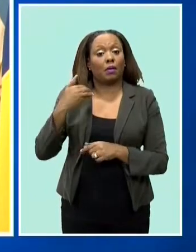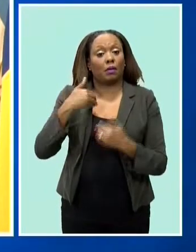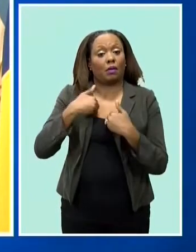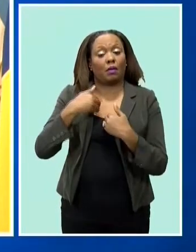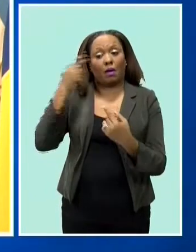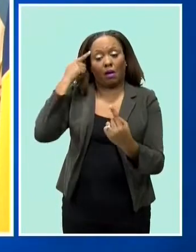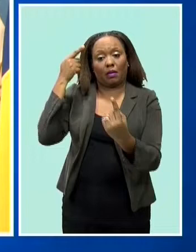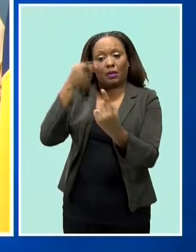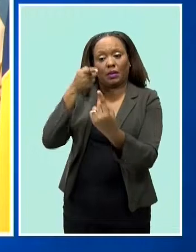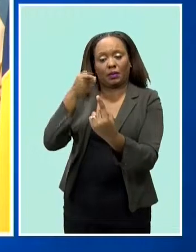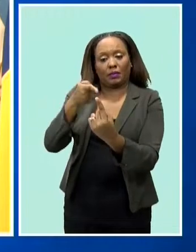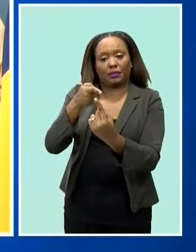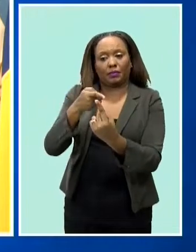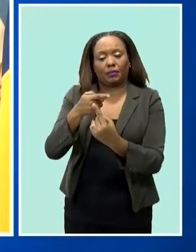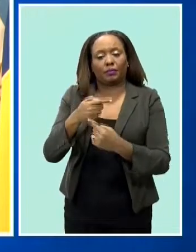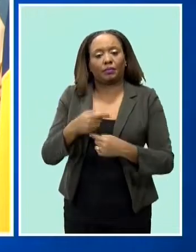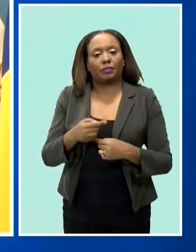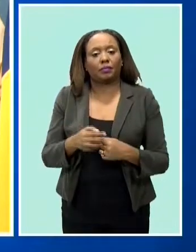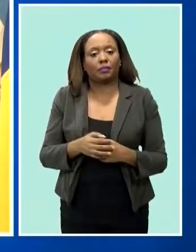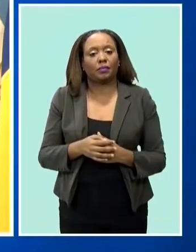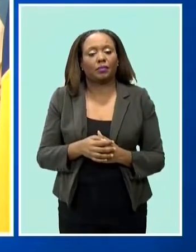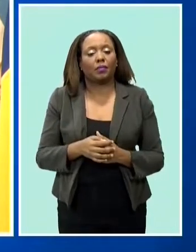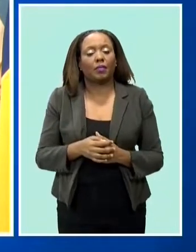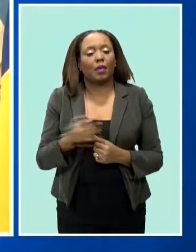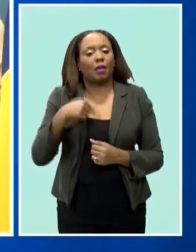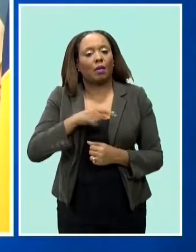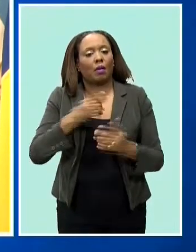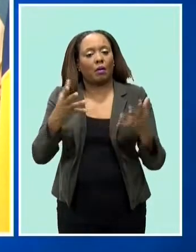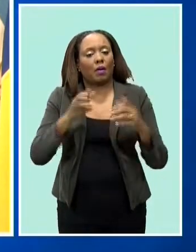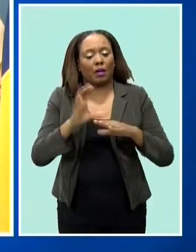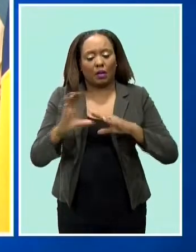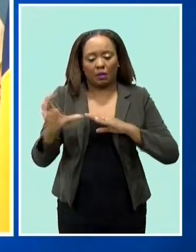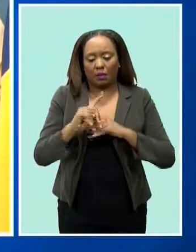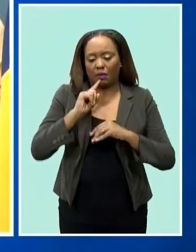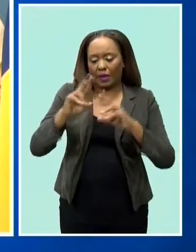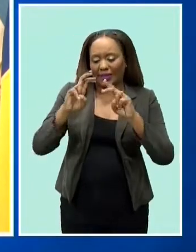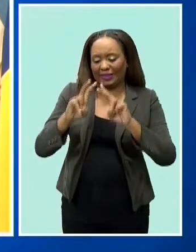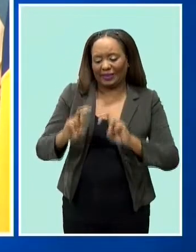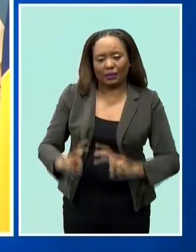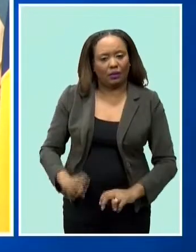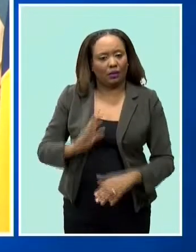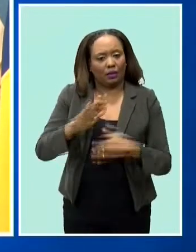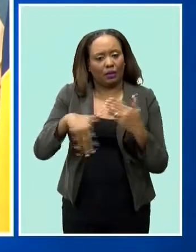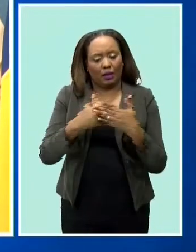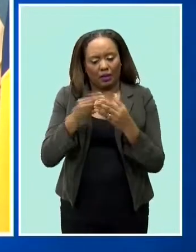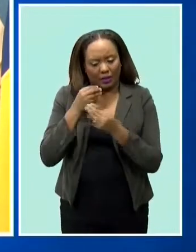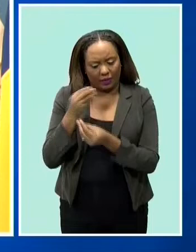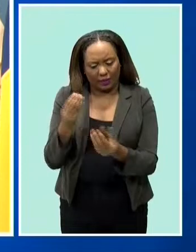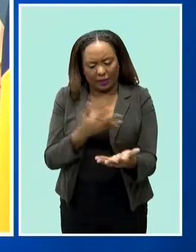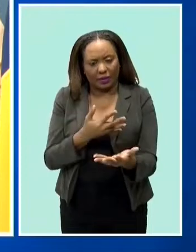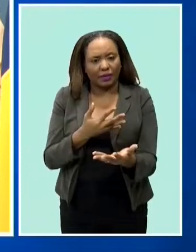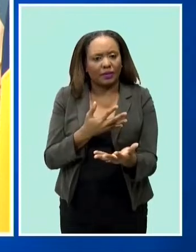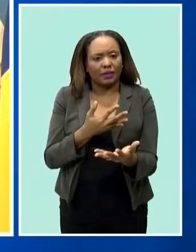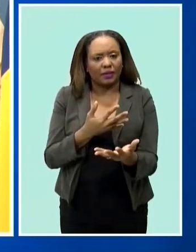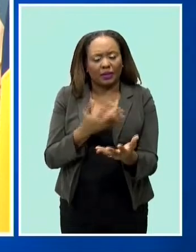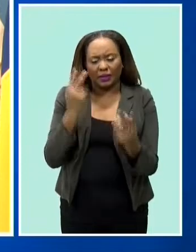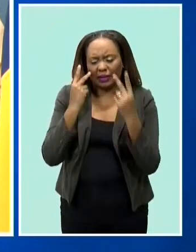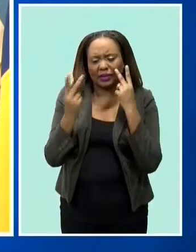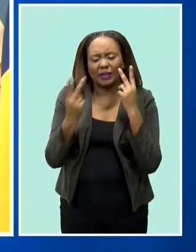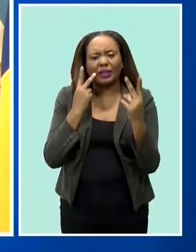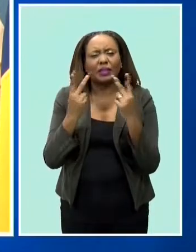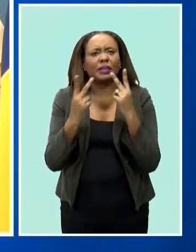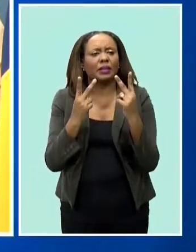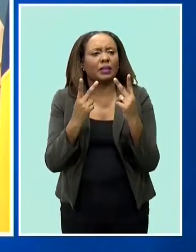help the Caribbean to be able to analyze the data that you have and to look at trends and to